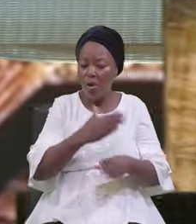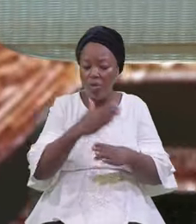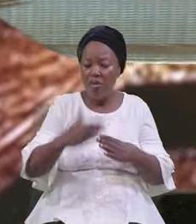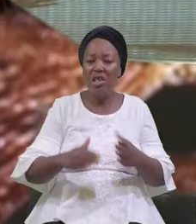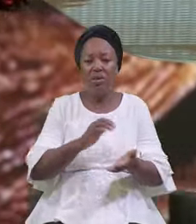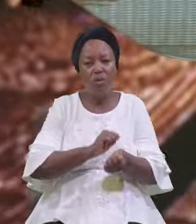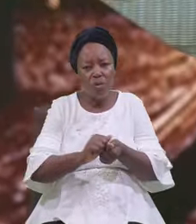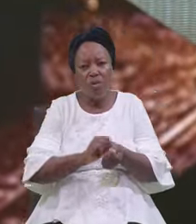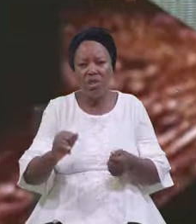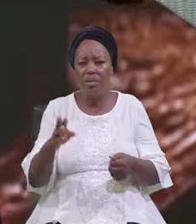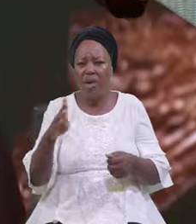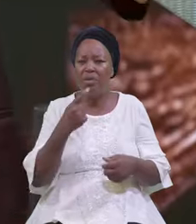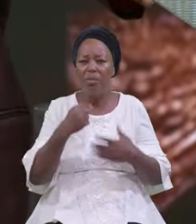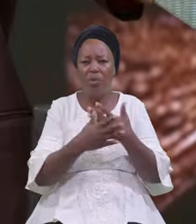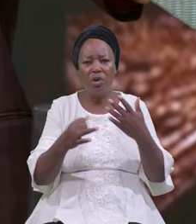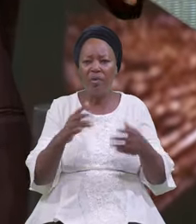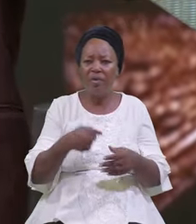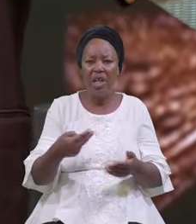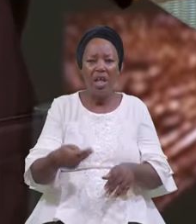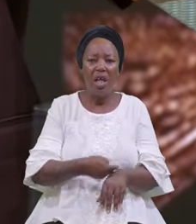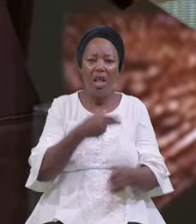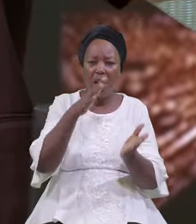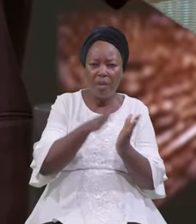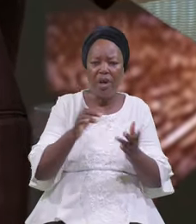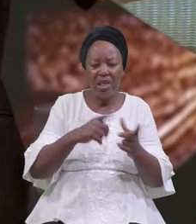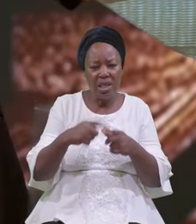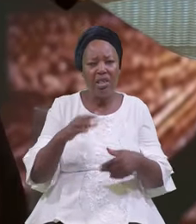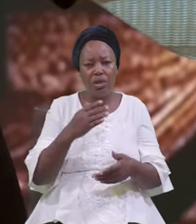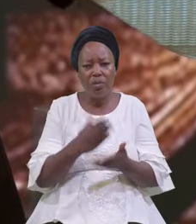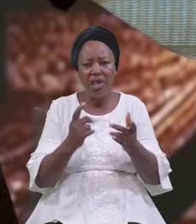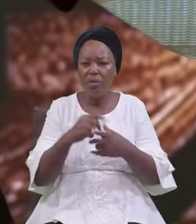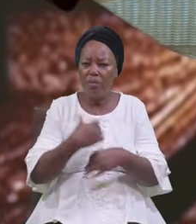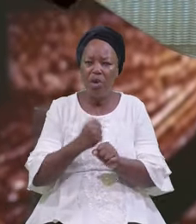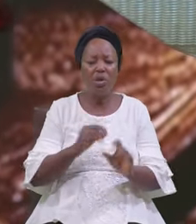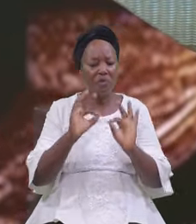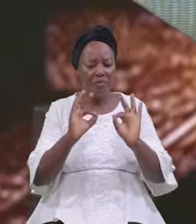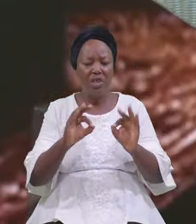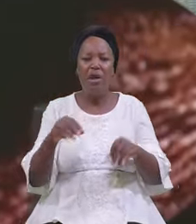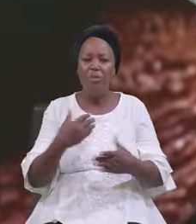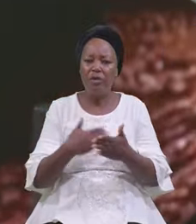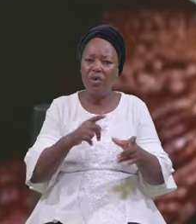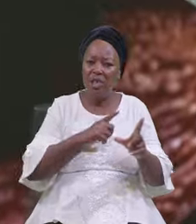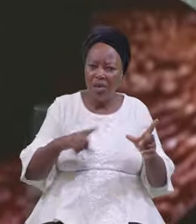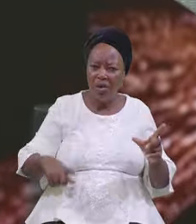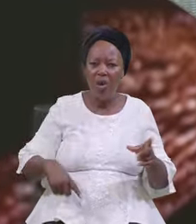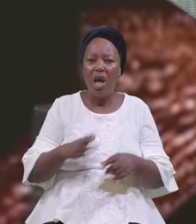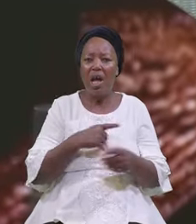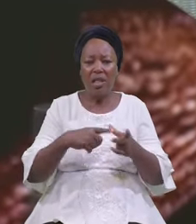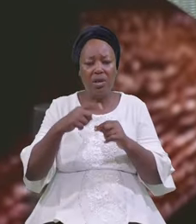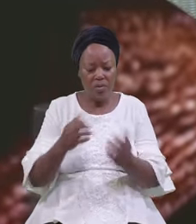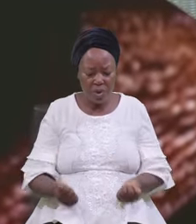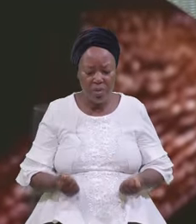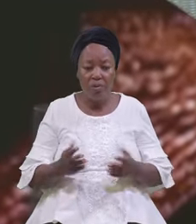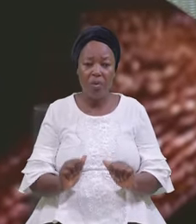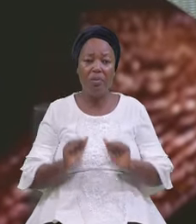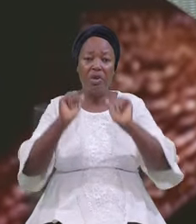need cleansing that will make us fit and make us acceptable in the sight of the Lord, as we present